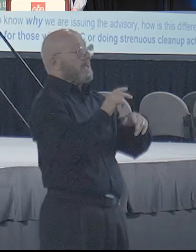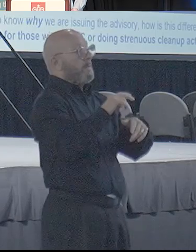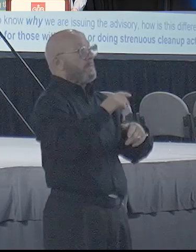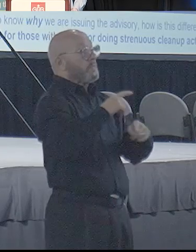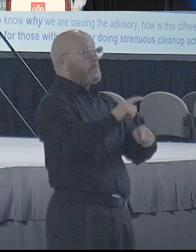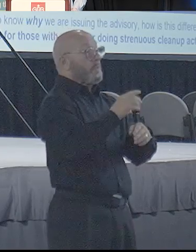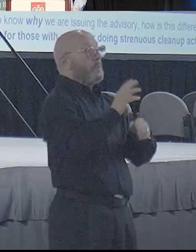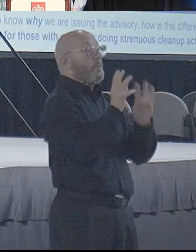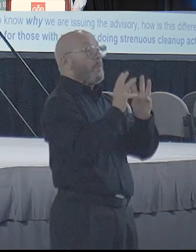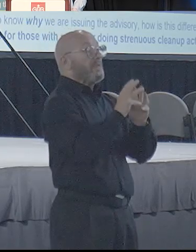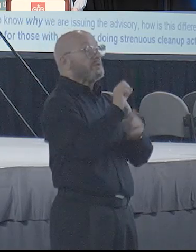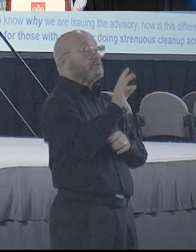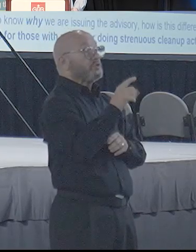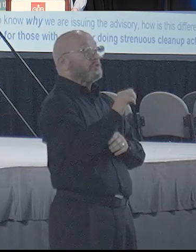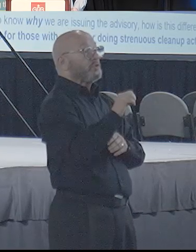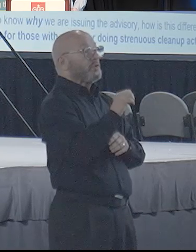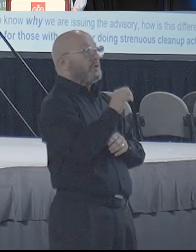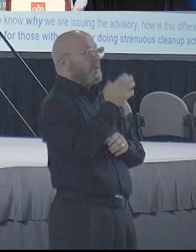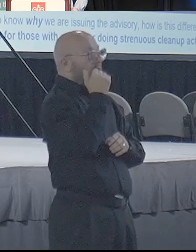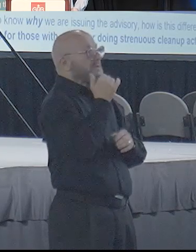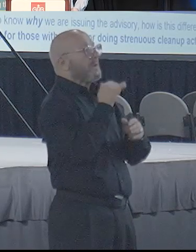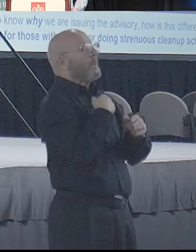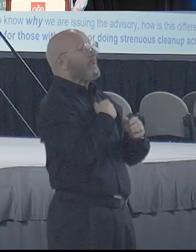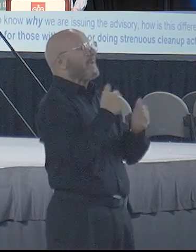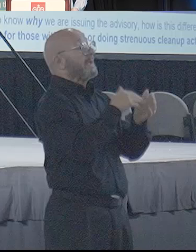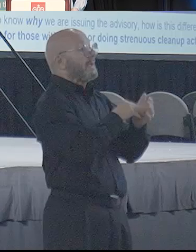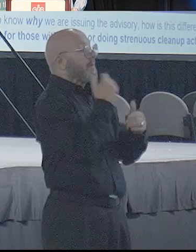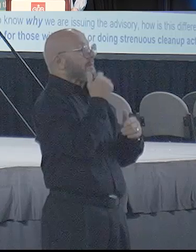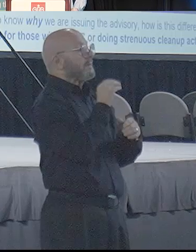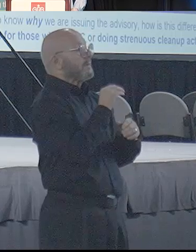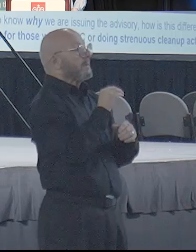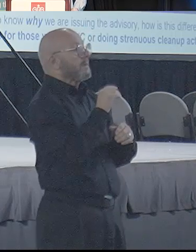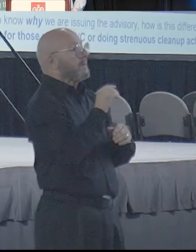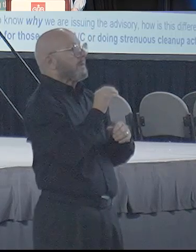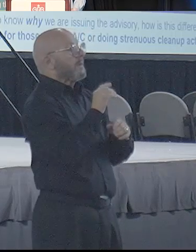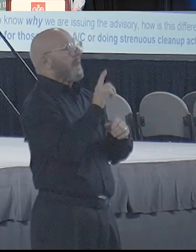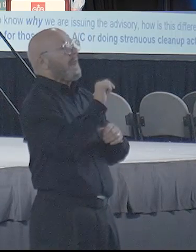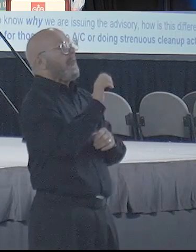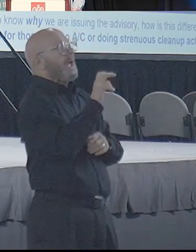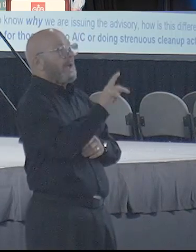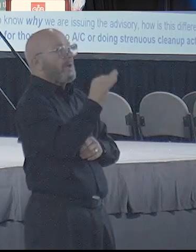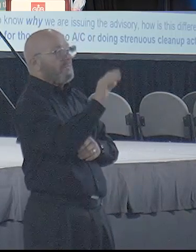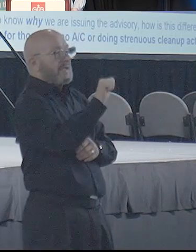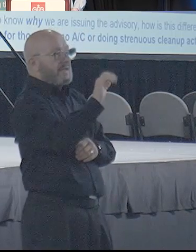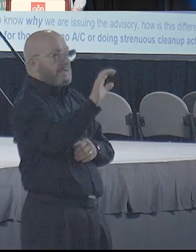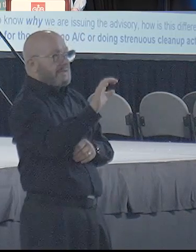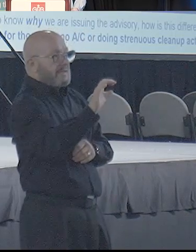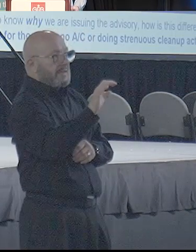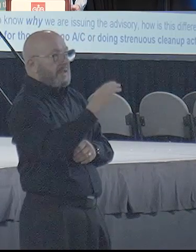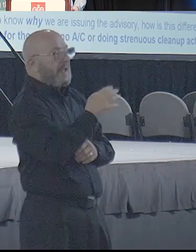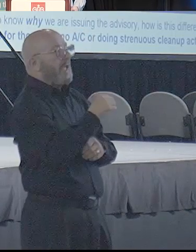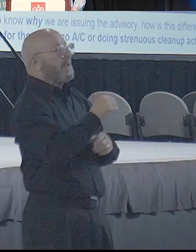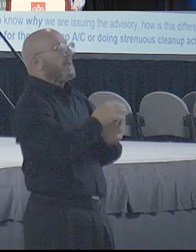actually stated the reason we're issuing this advisory is because of the lack of air conditioning and people doing strenuous cleanup